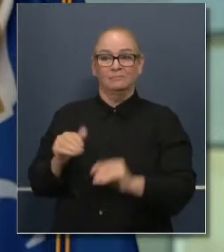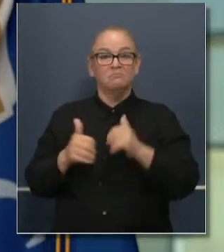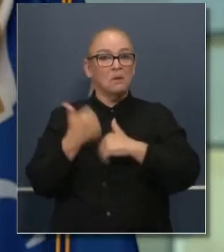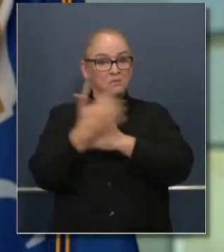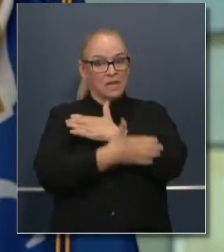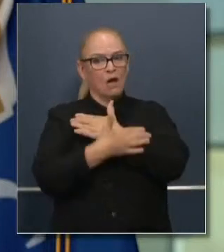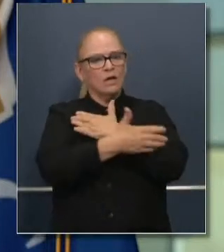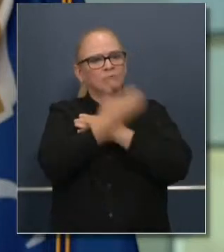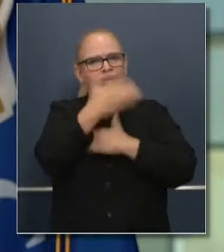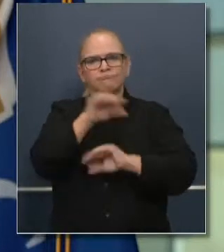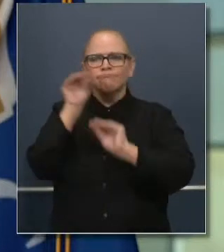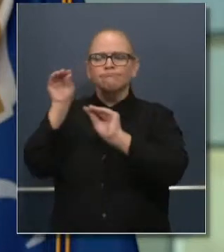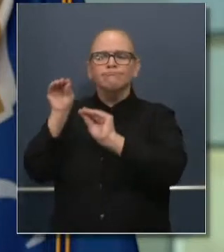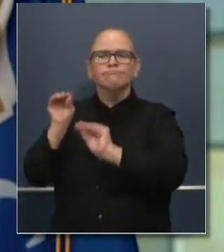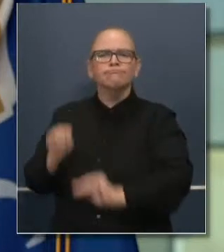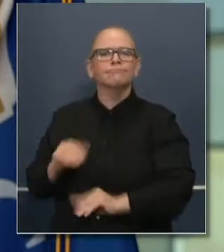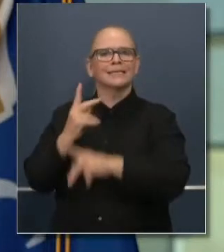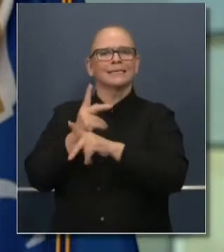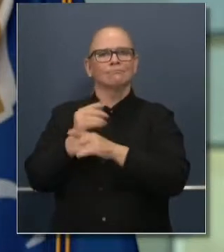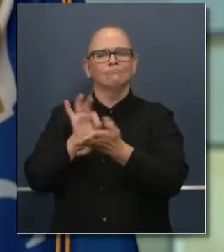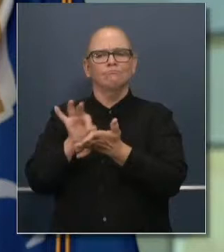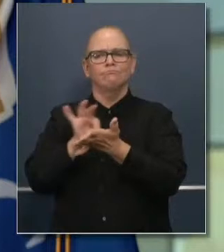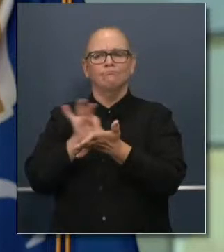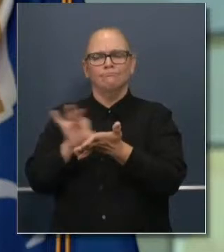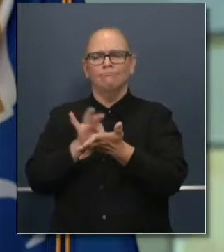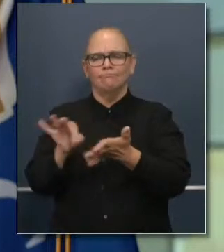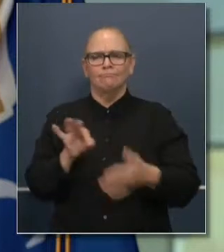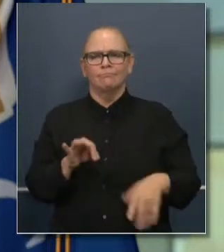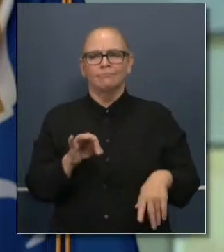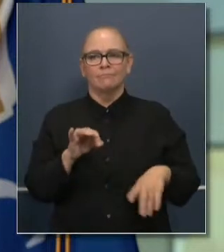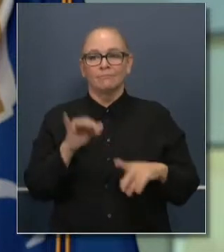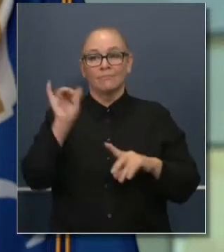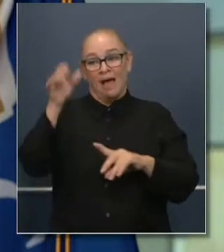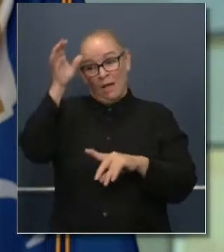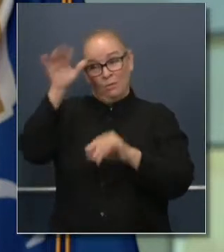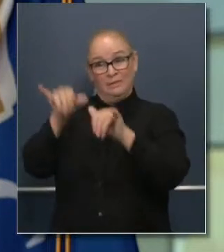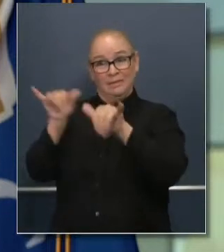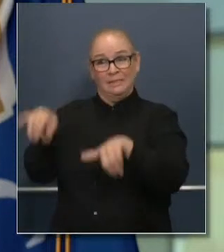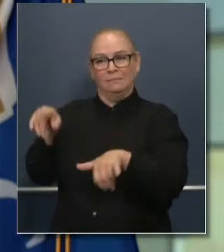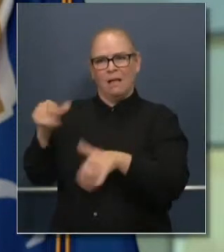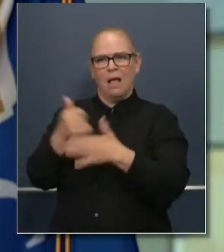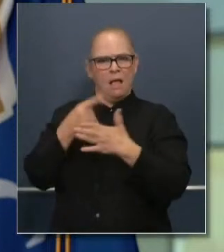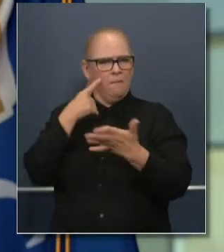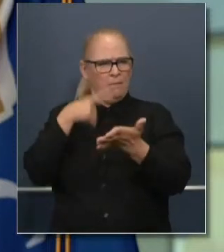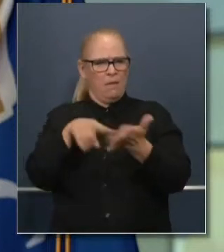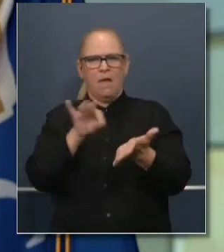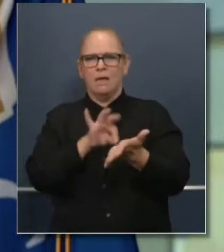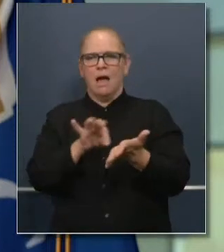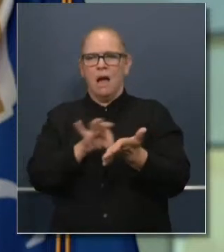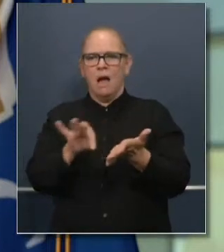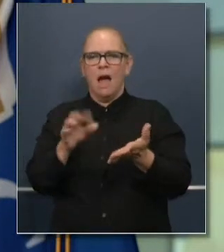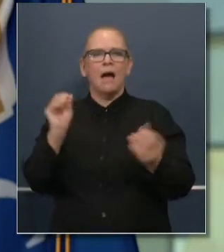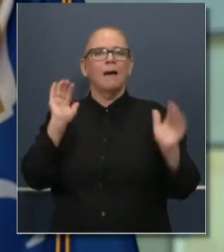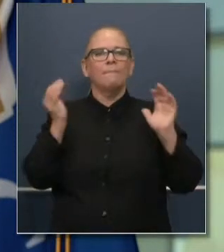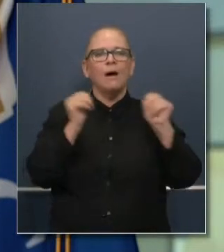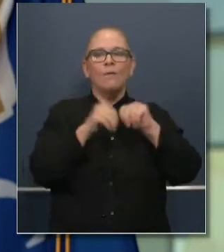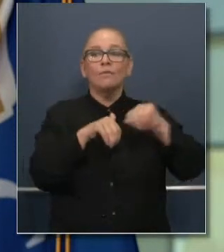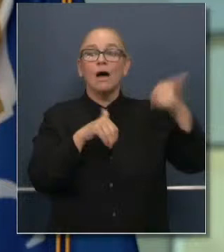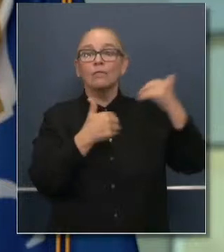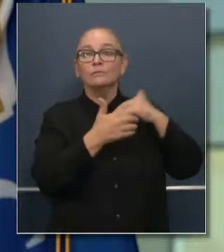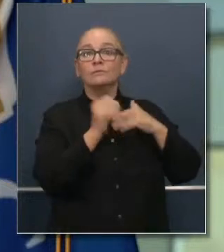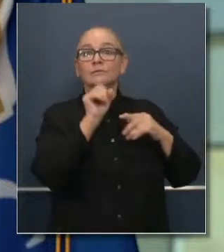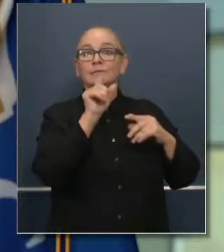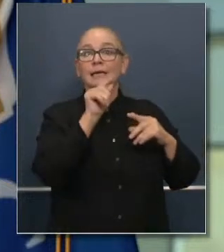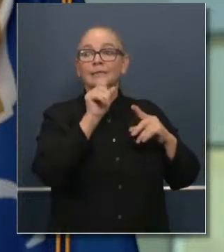It's a system that is also being utilized and deployed in some other states, including Massachusetts, and that provides the ability in